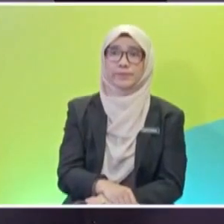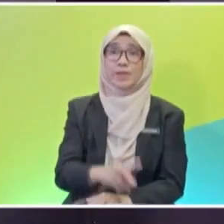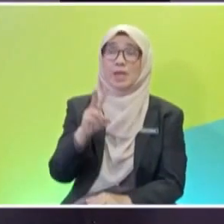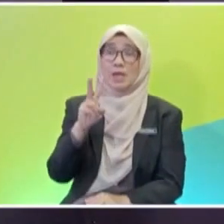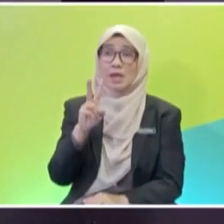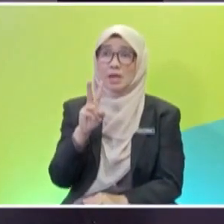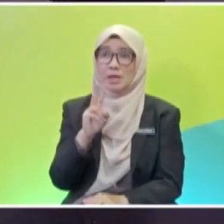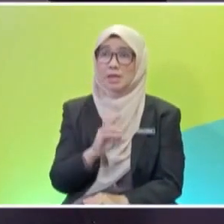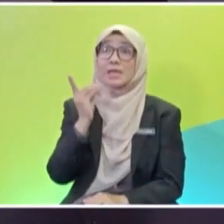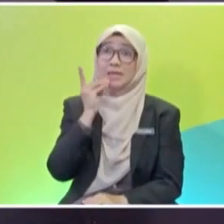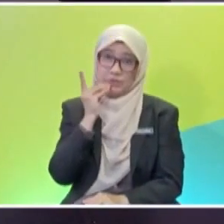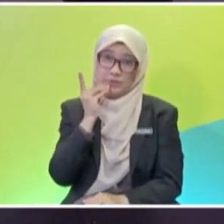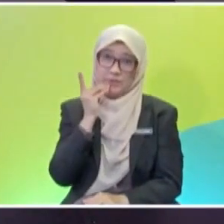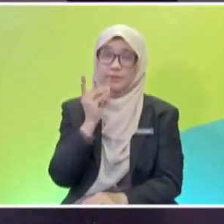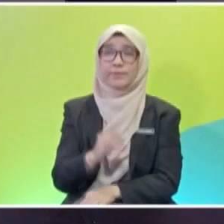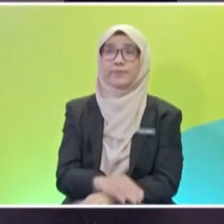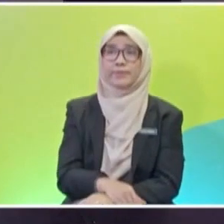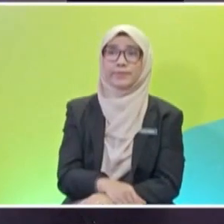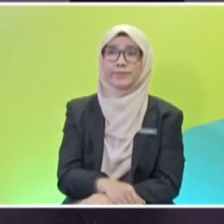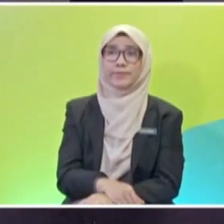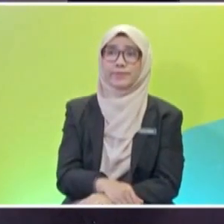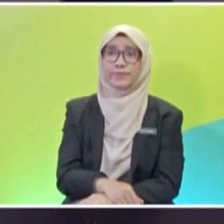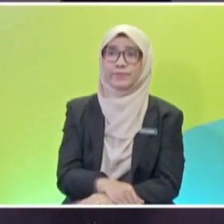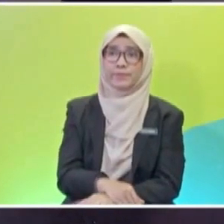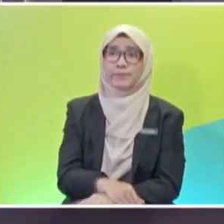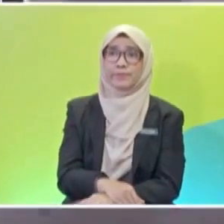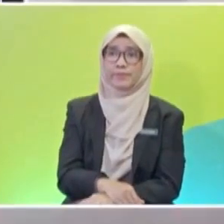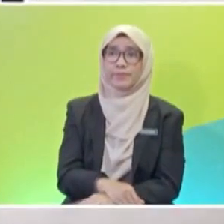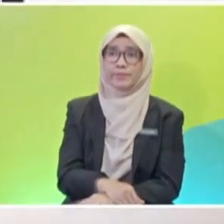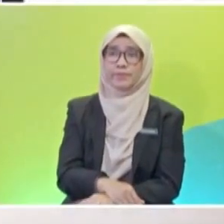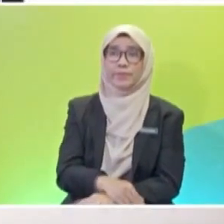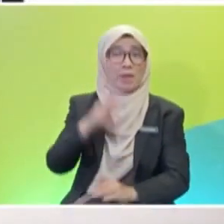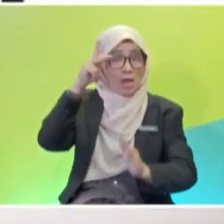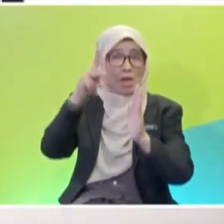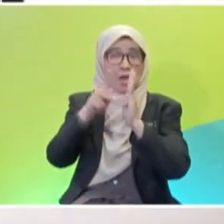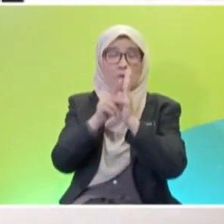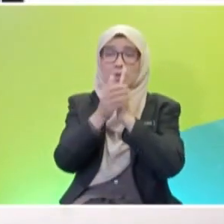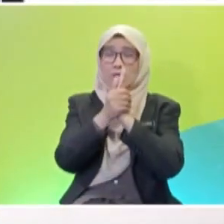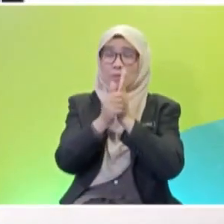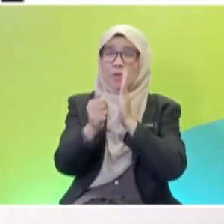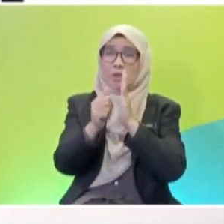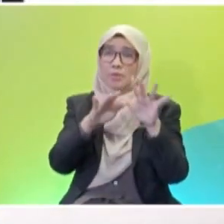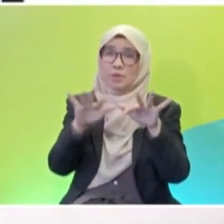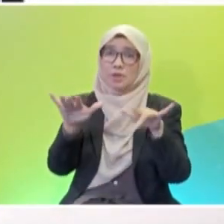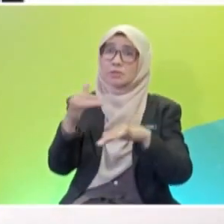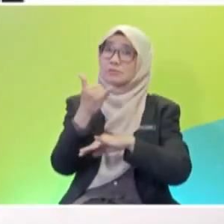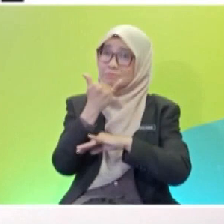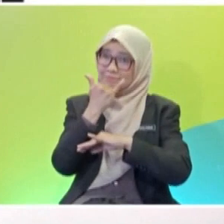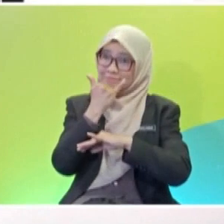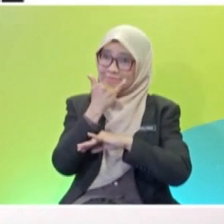the two questions. Okay. So let's start with the first one. Do you think? Photo manipulation is wrong. Mm-hmm.